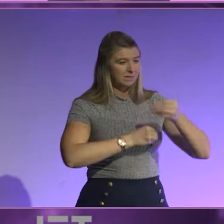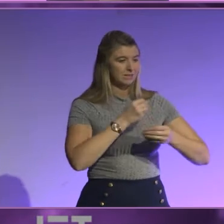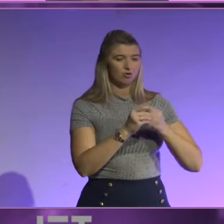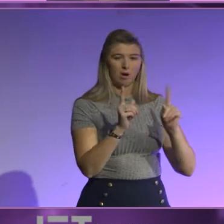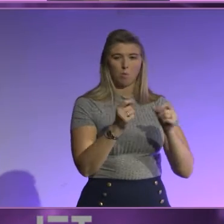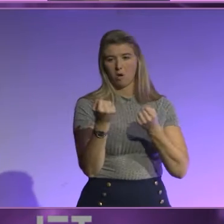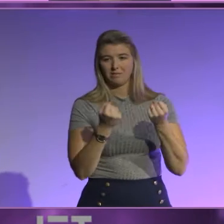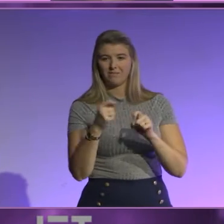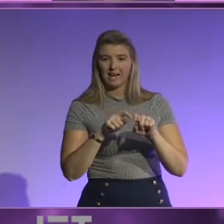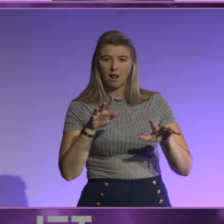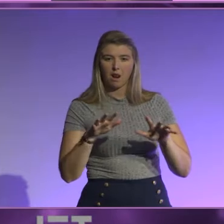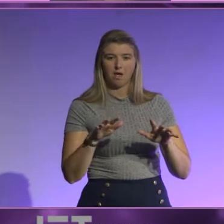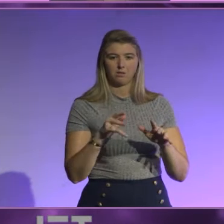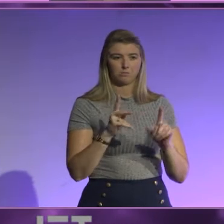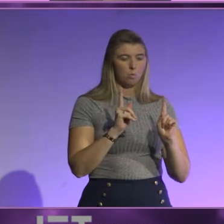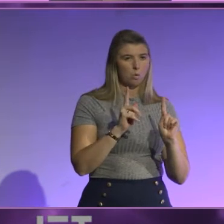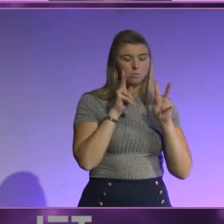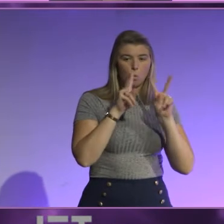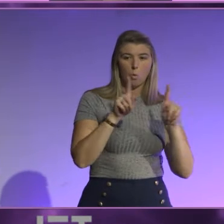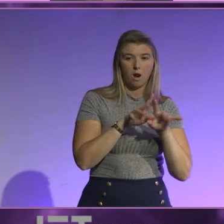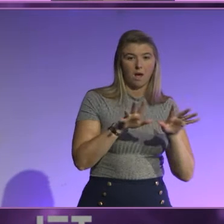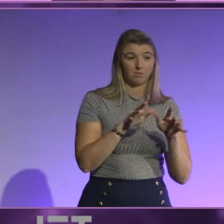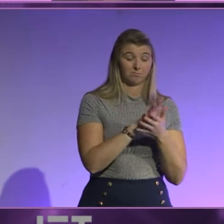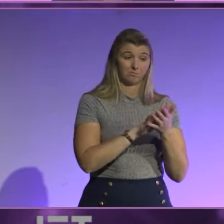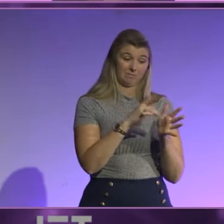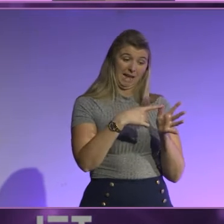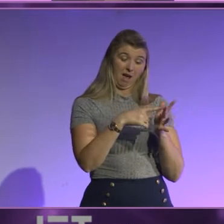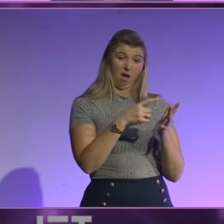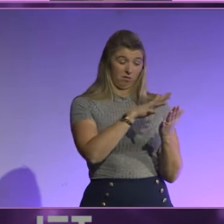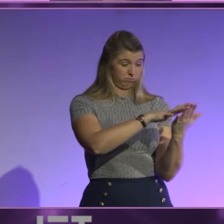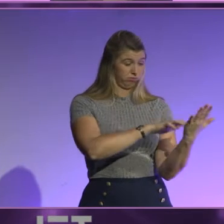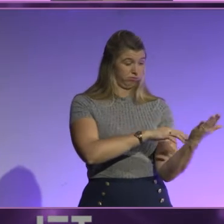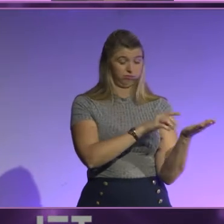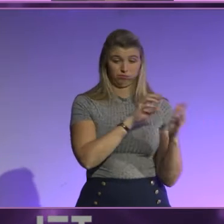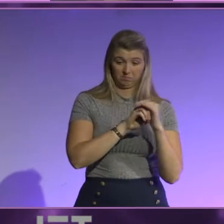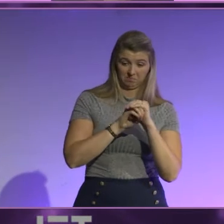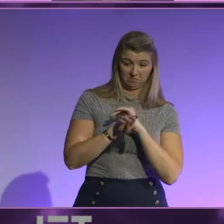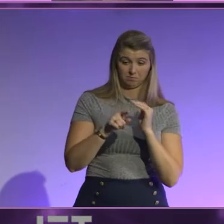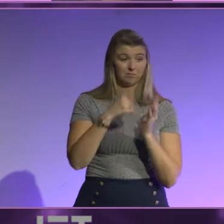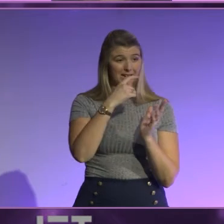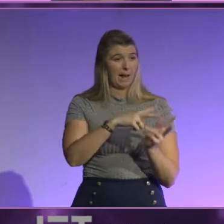it looks like, AI is now able to pick up all of that and to produce